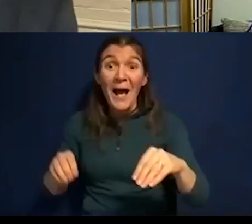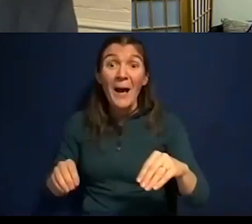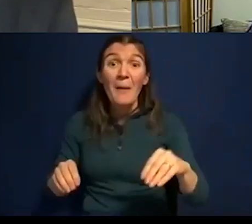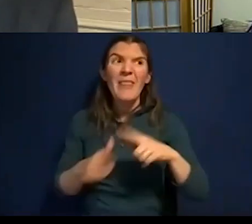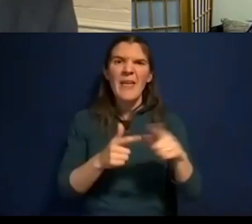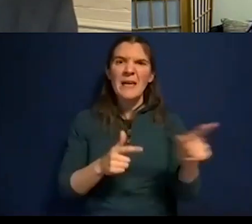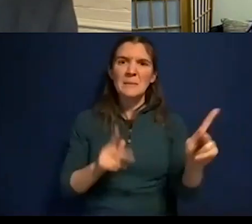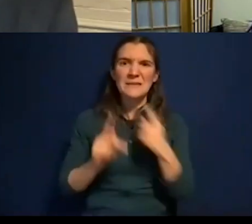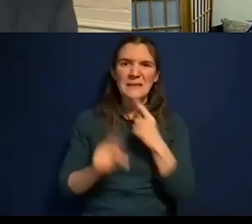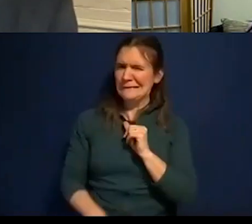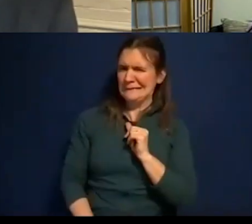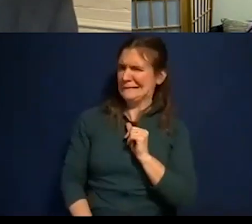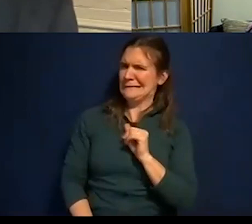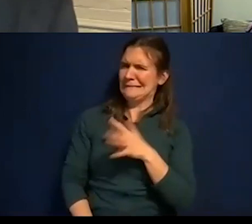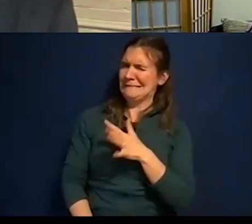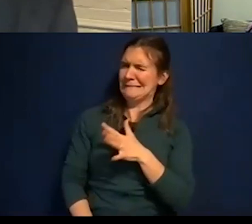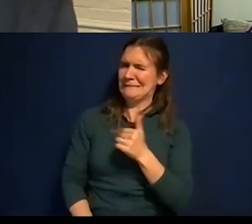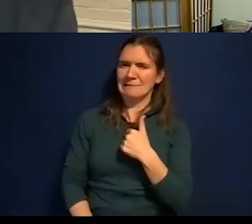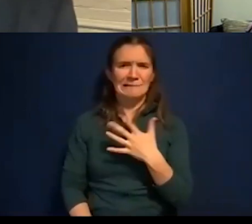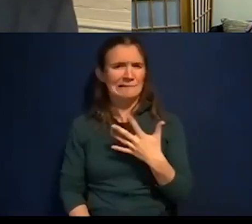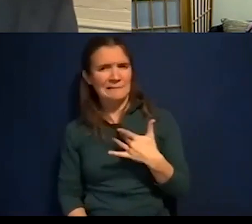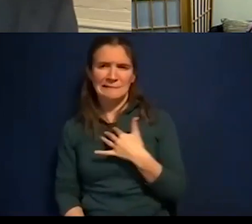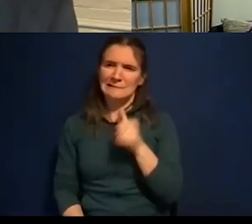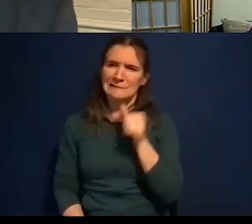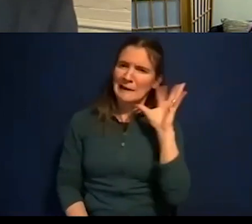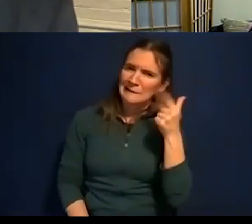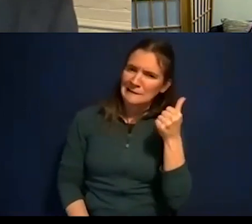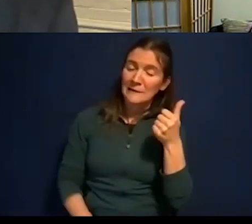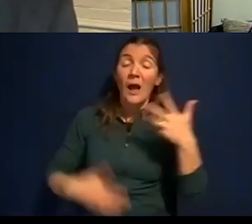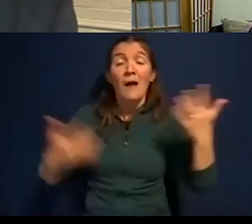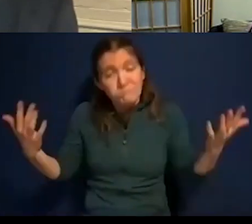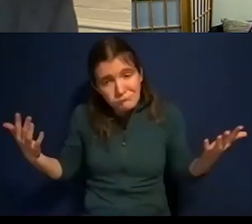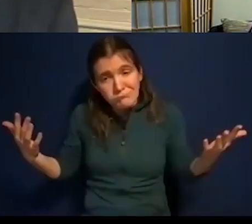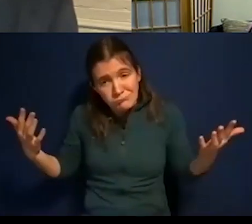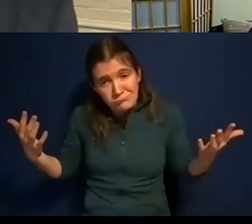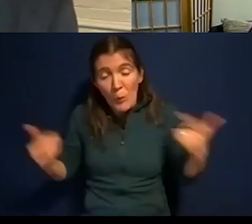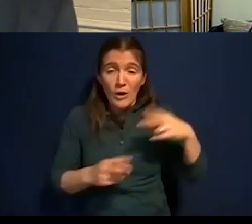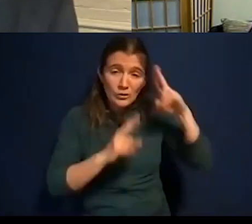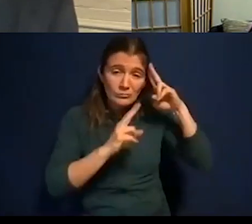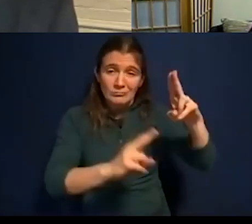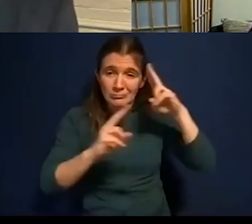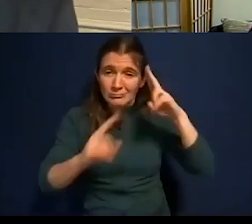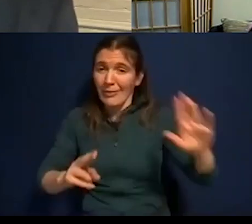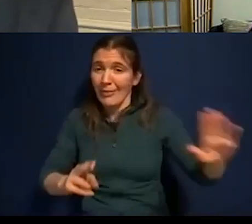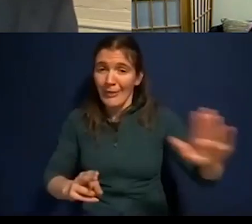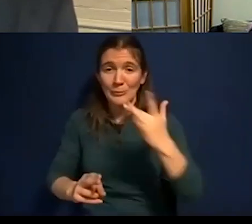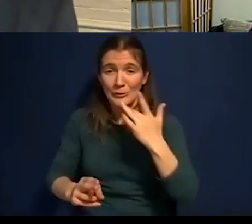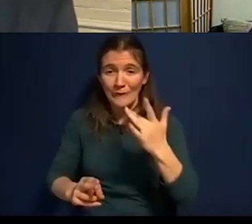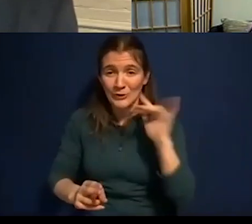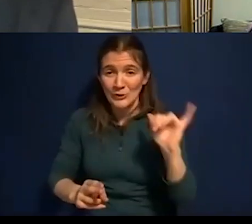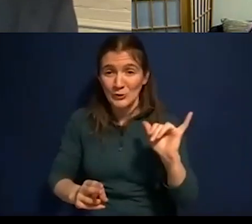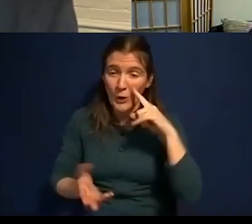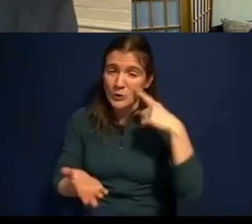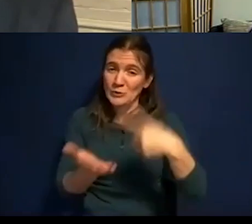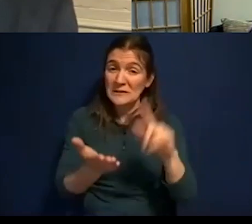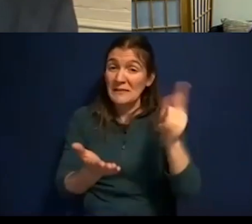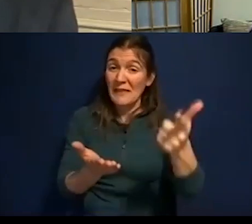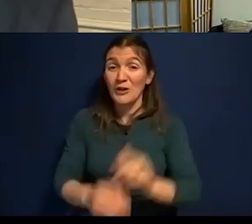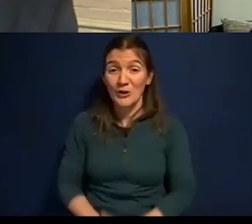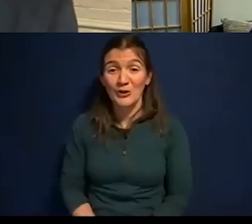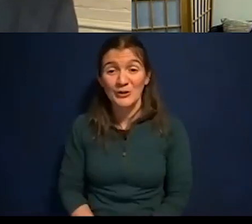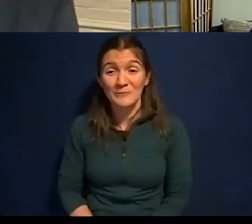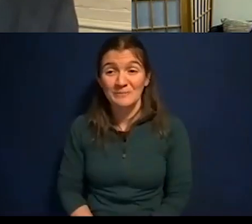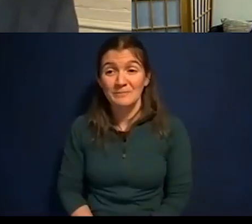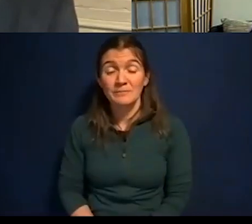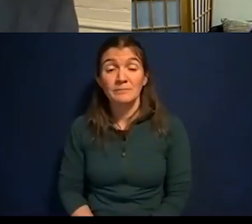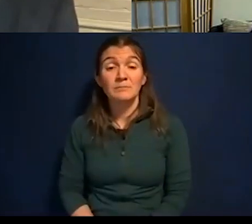the community that, you know, some people are less into it, then, you know, I want to at least have an opportunity to revisit.